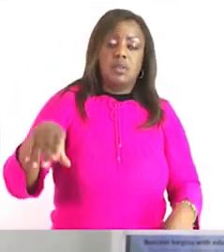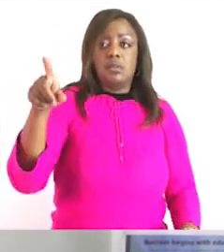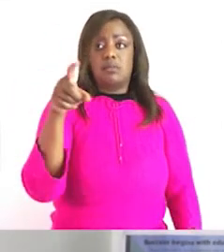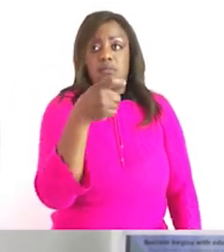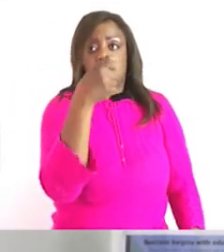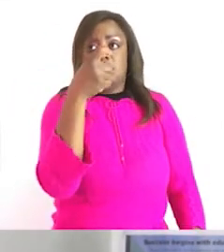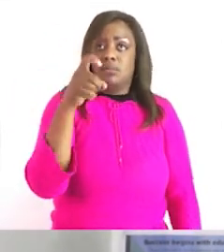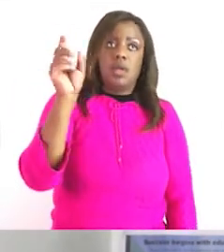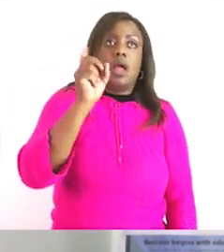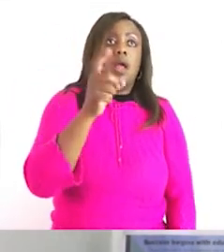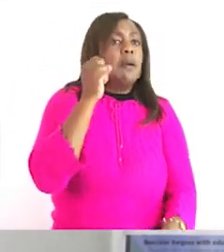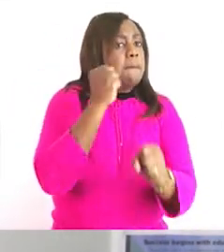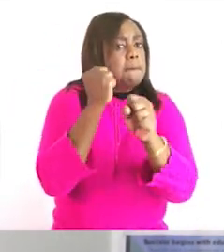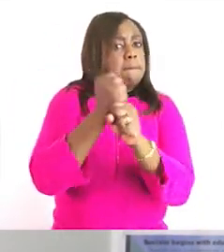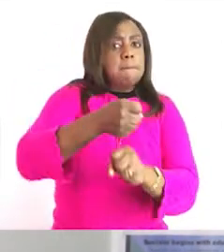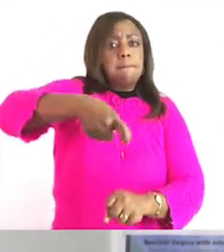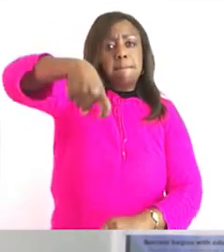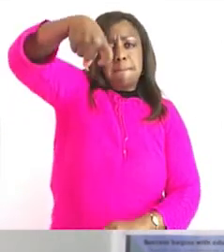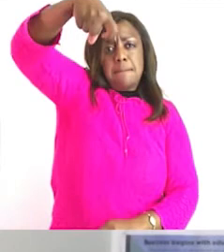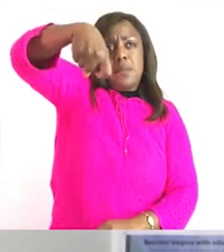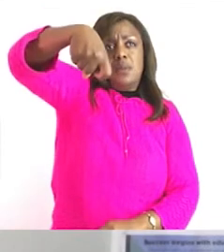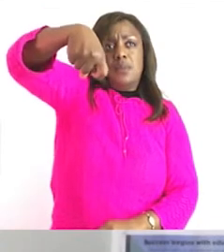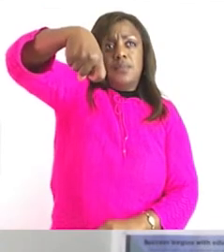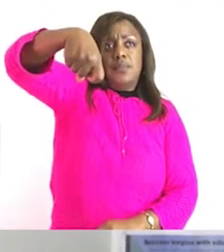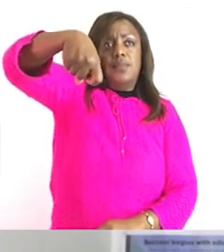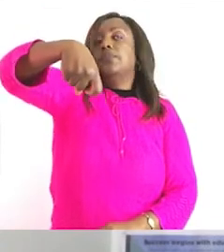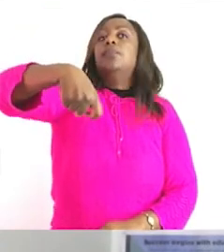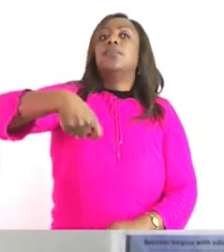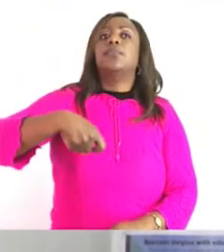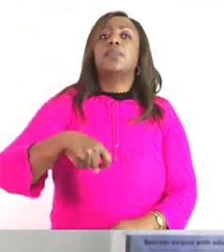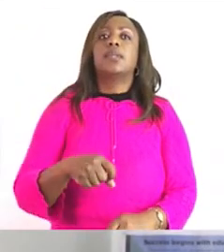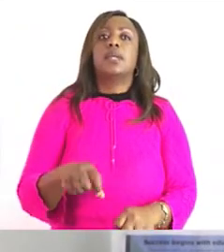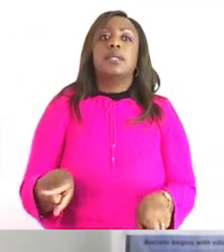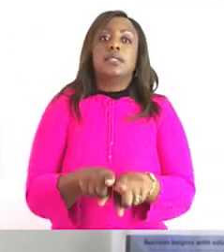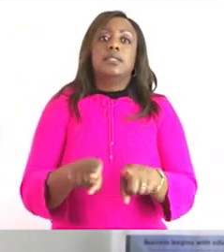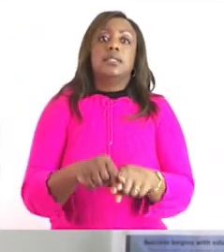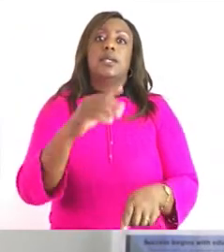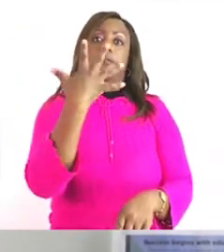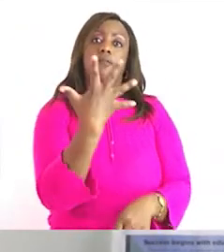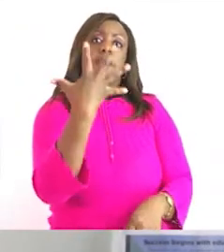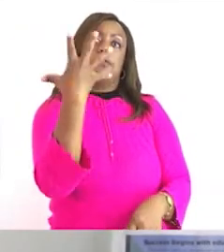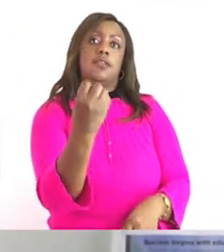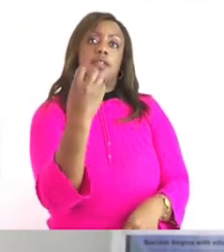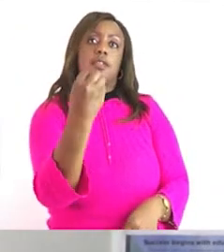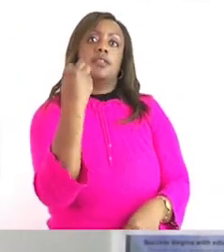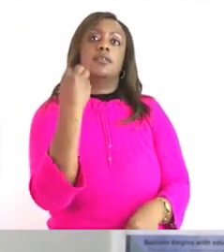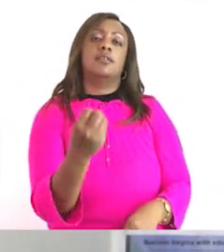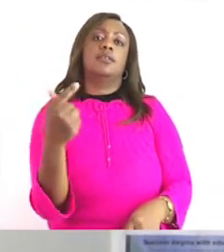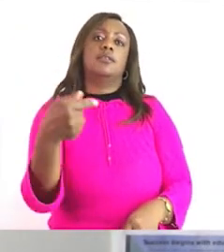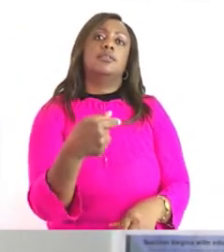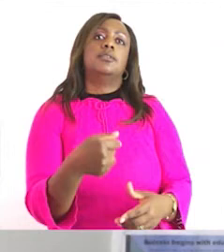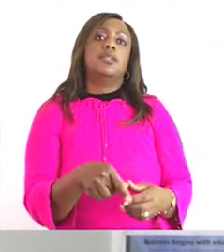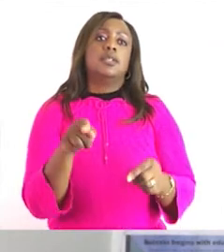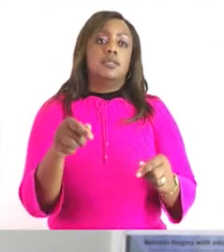object. So the scale is still giving us 500 grams. So that